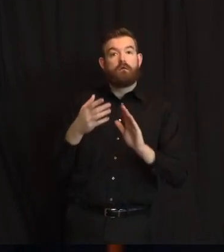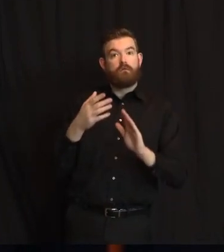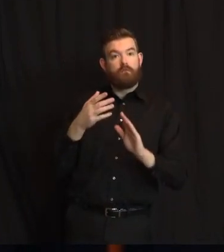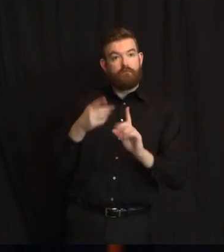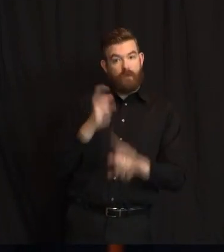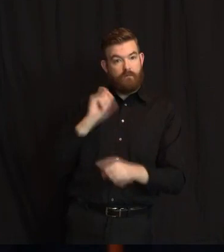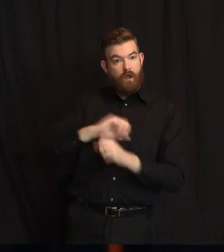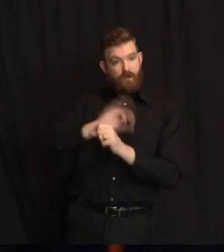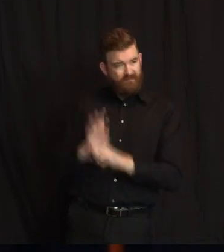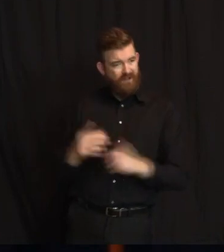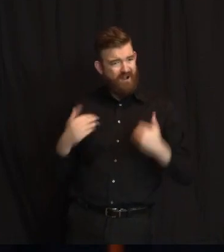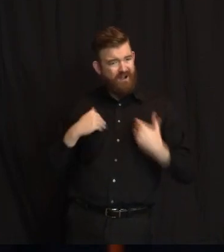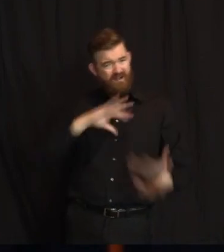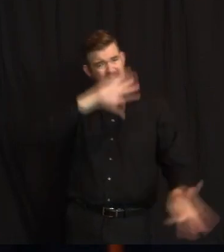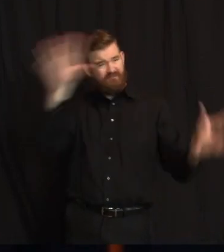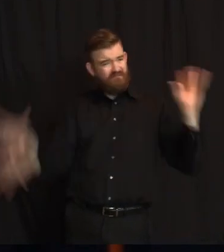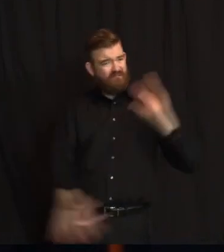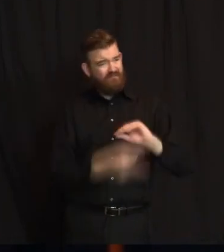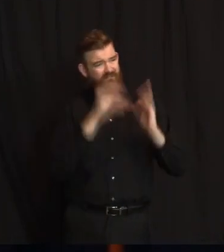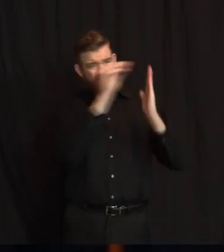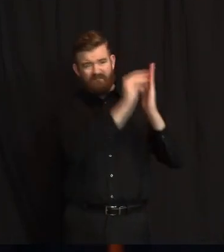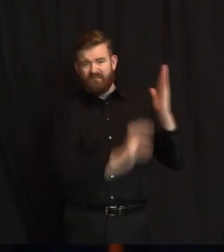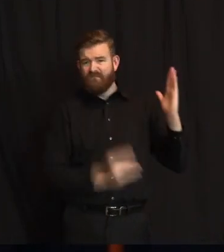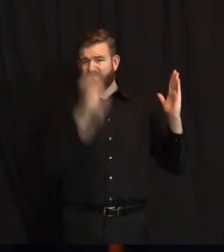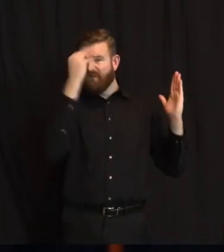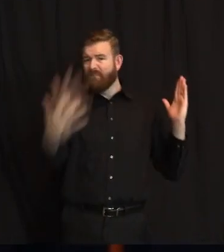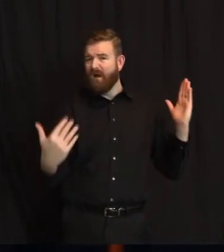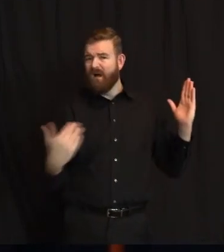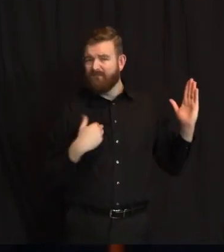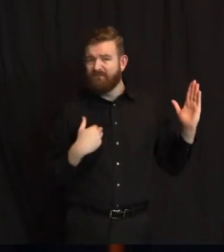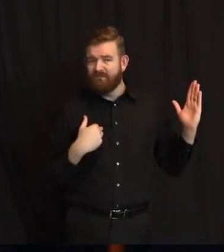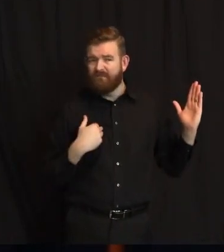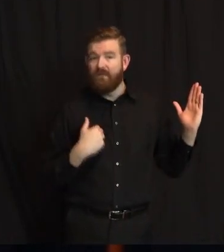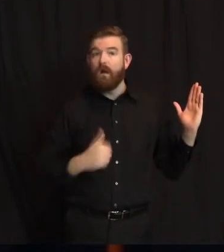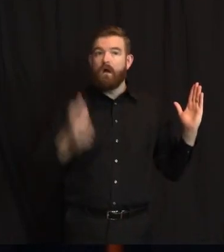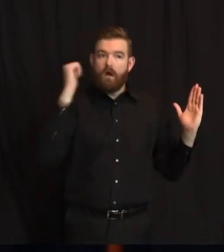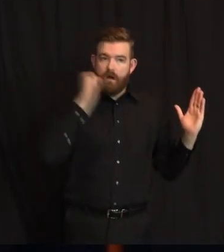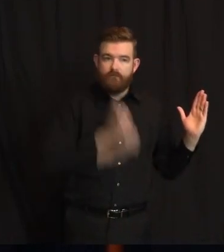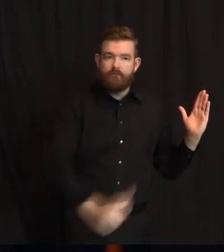deaths overall. And we look at that every single day.